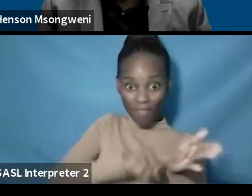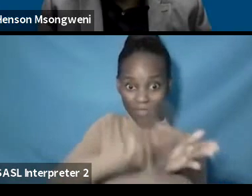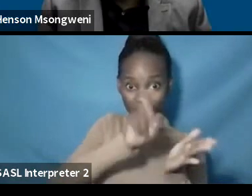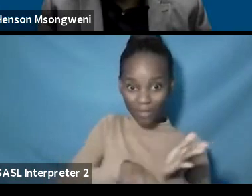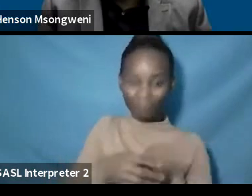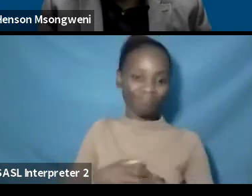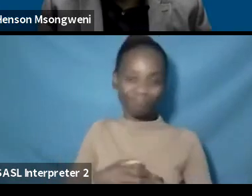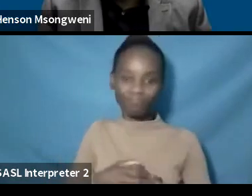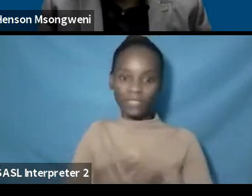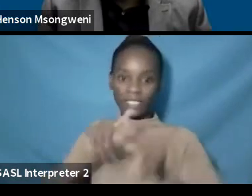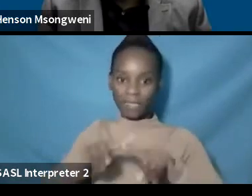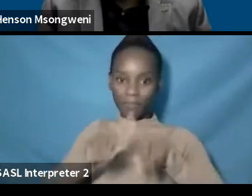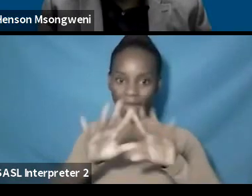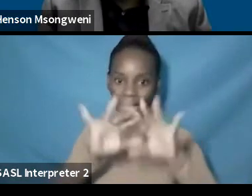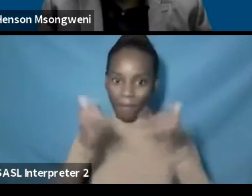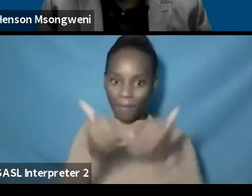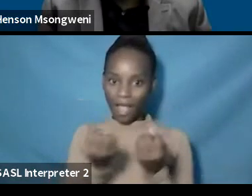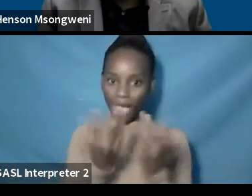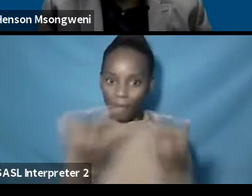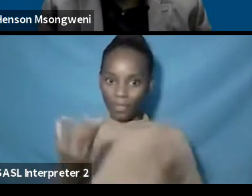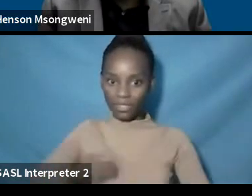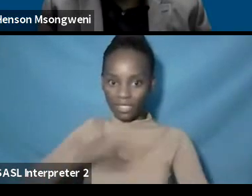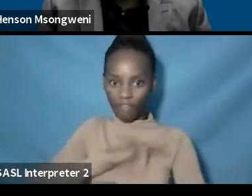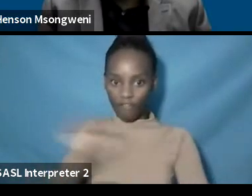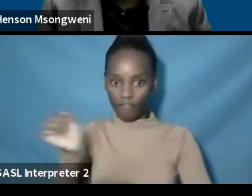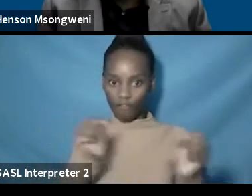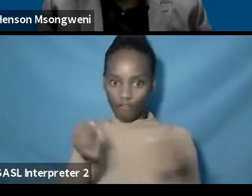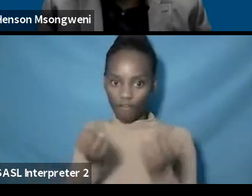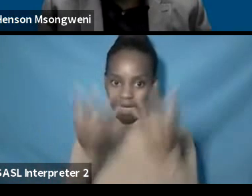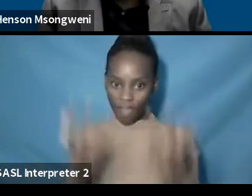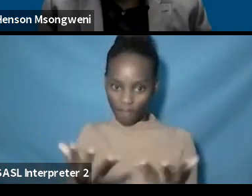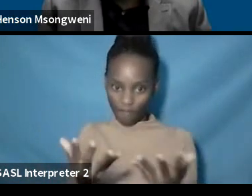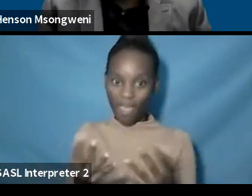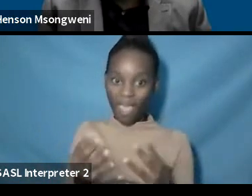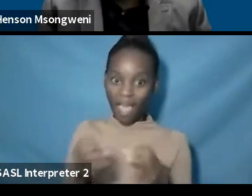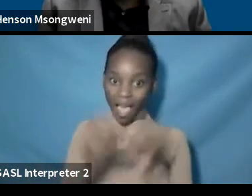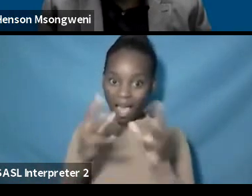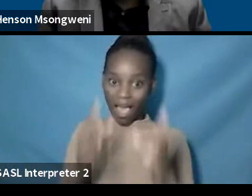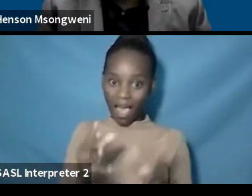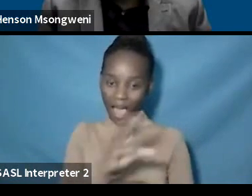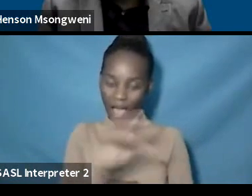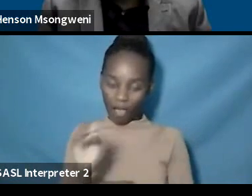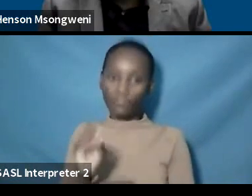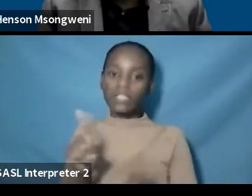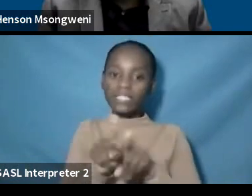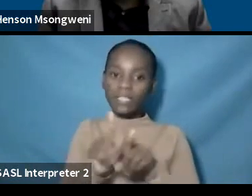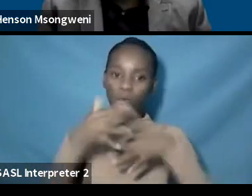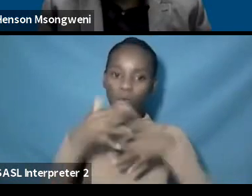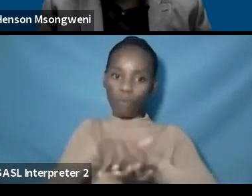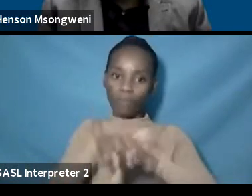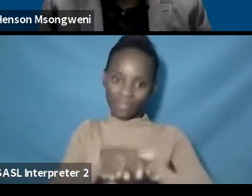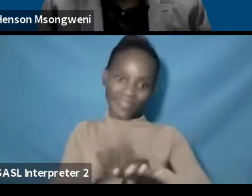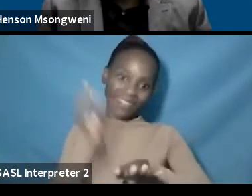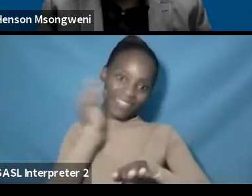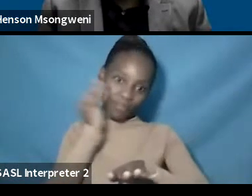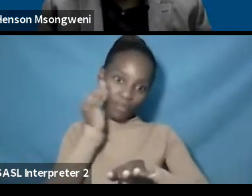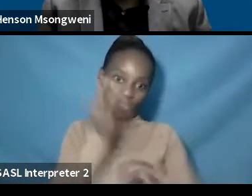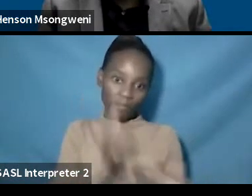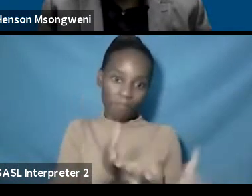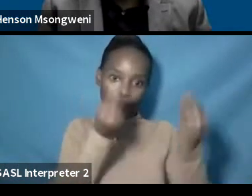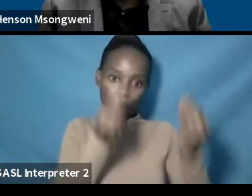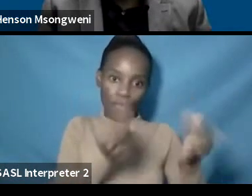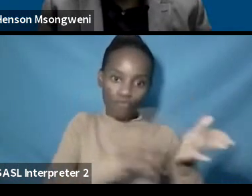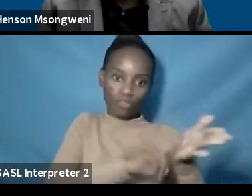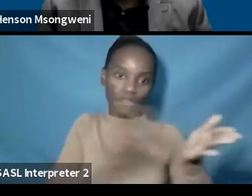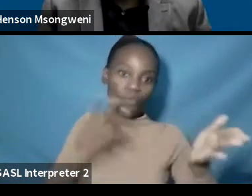employees. So you also need to visit. We also have our website where you can get the details when to register and what are the steps